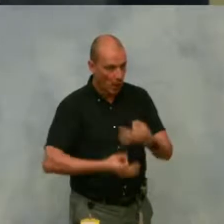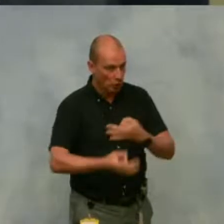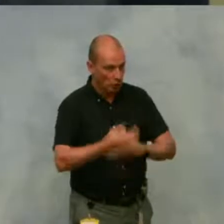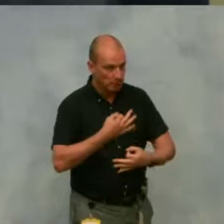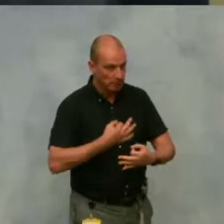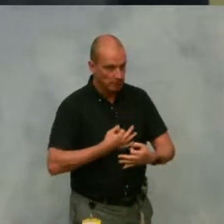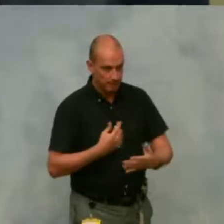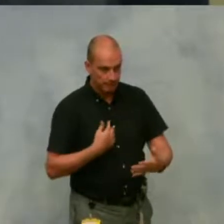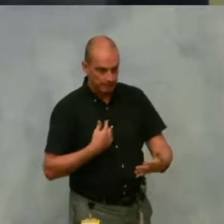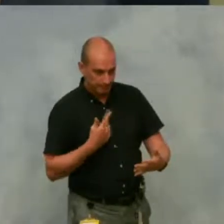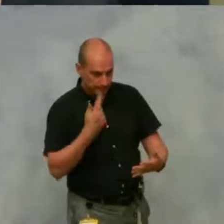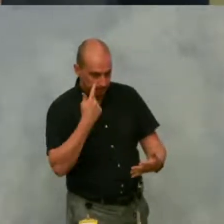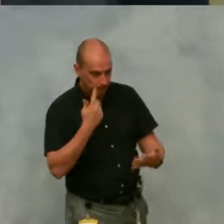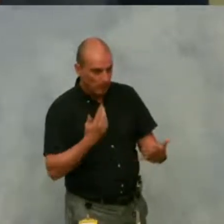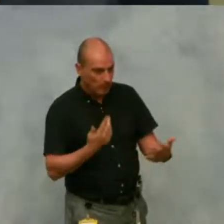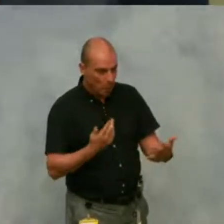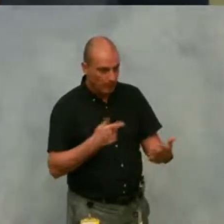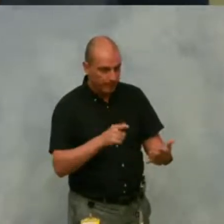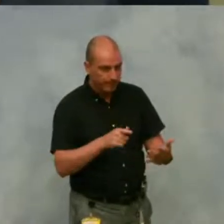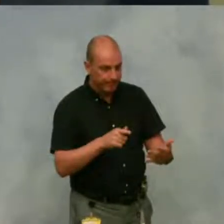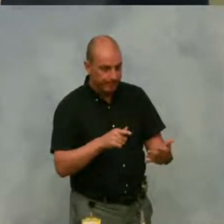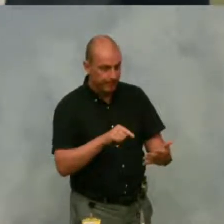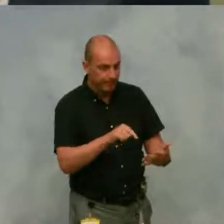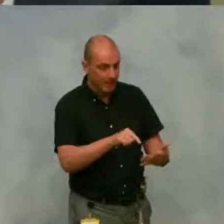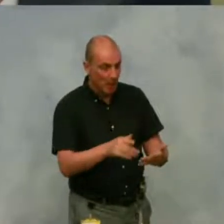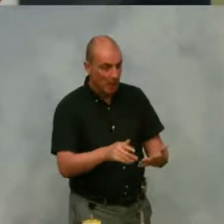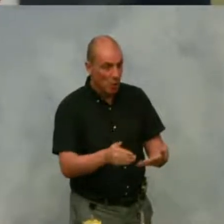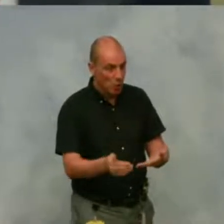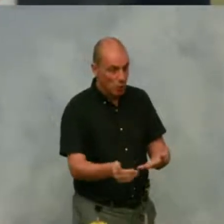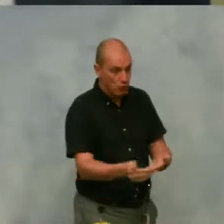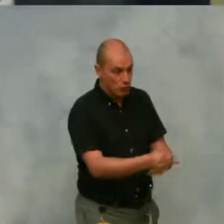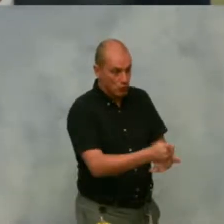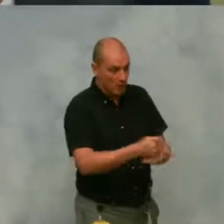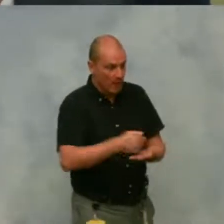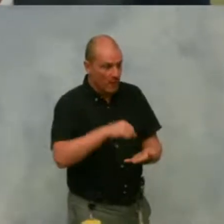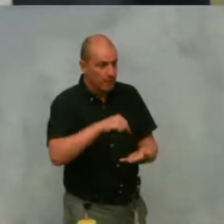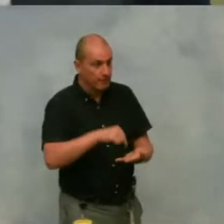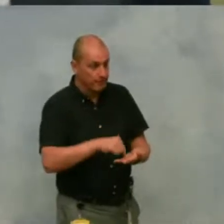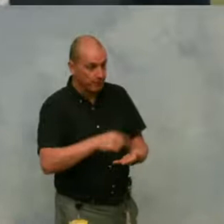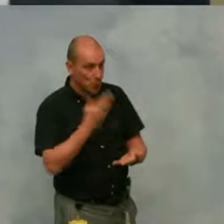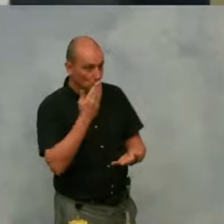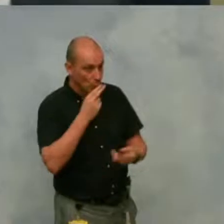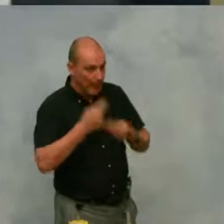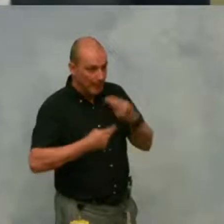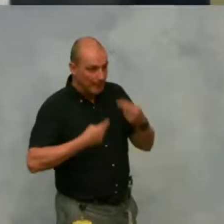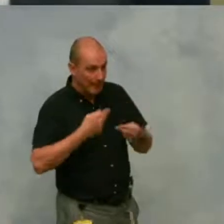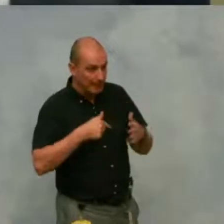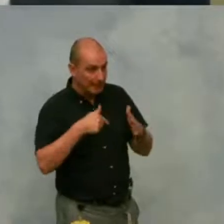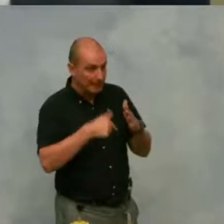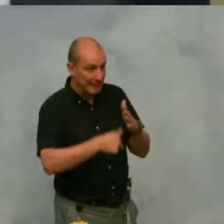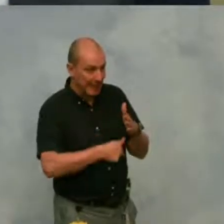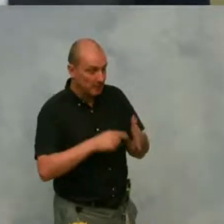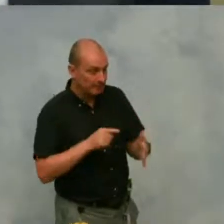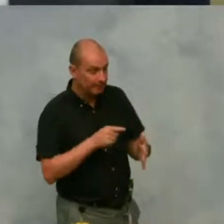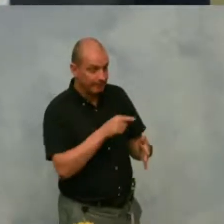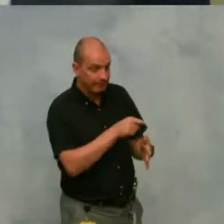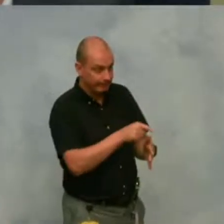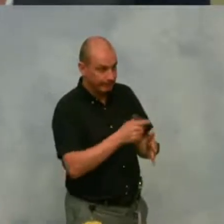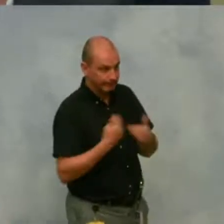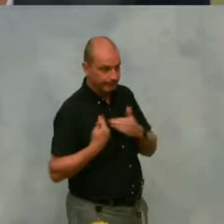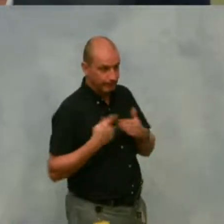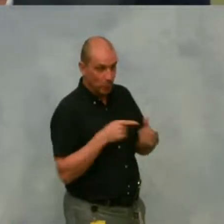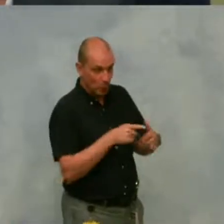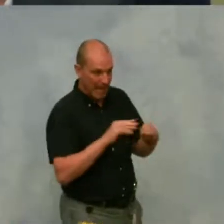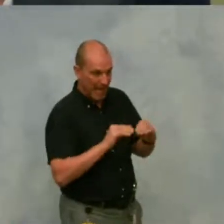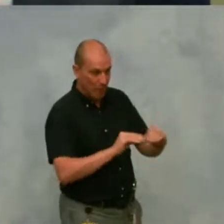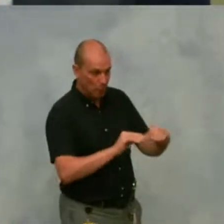for free school meal debt, that's something that's approached by education. I mentioned as part of my introduction earlier